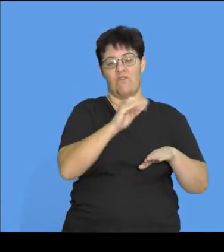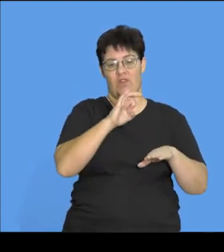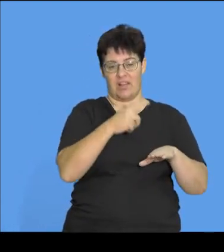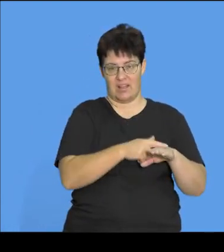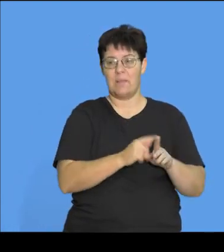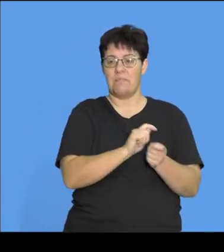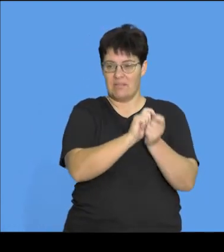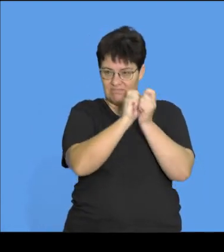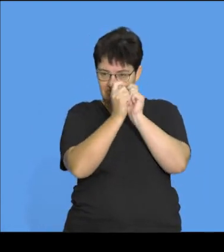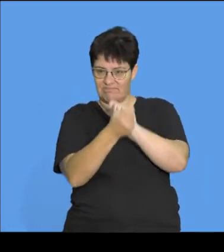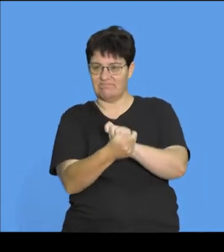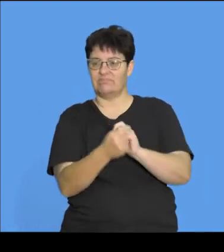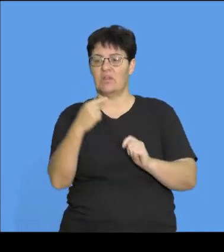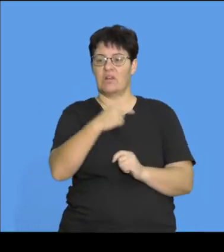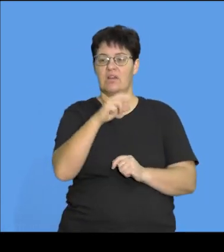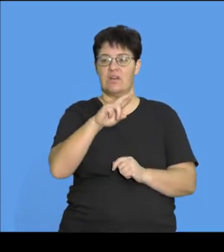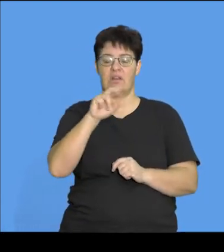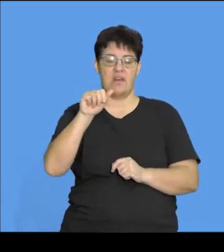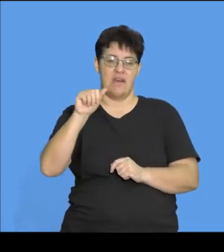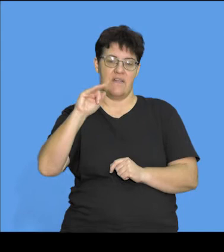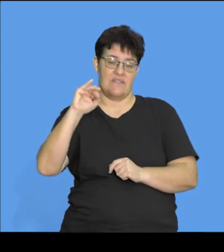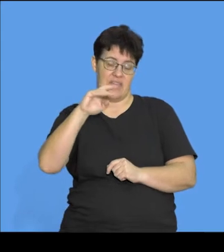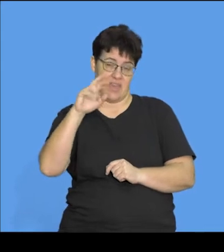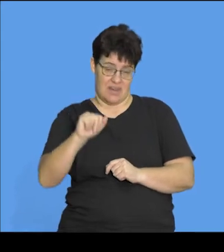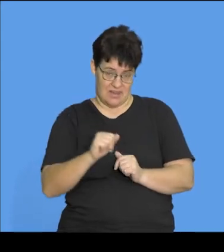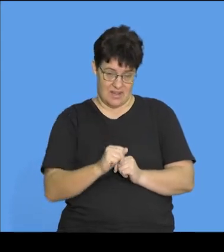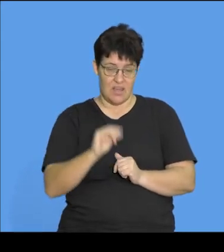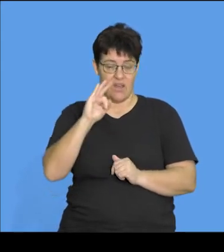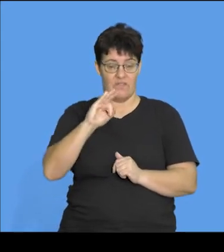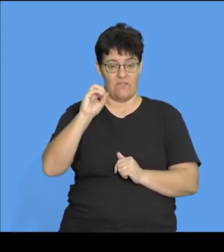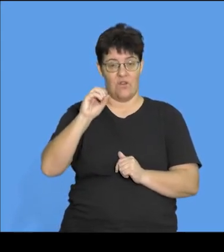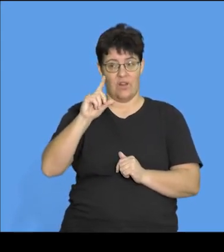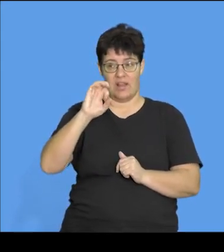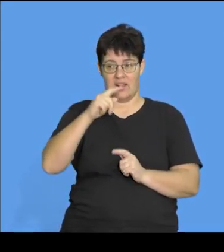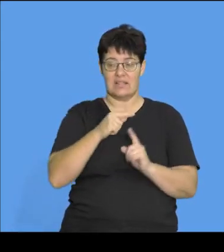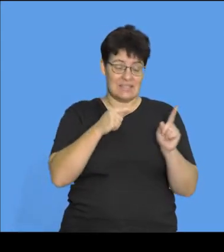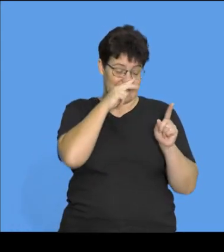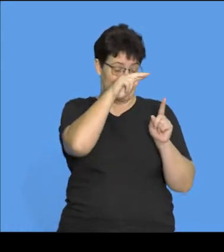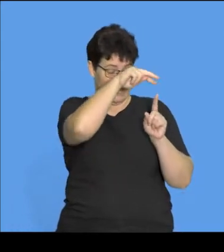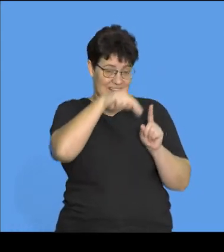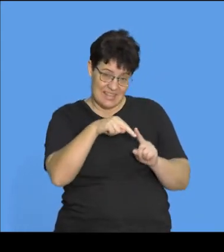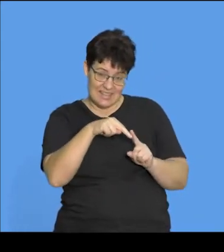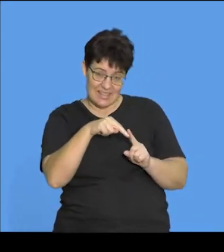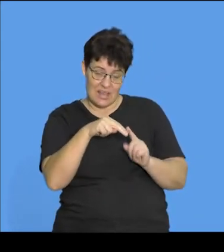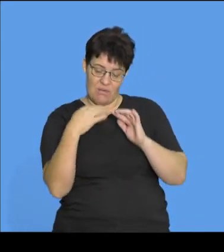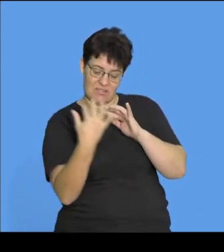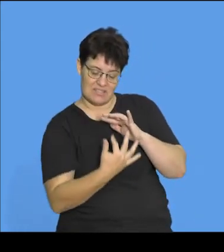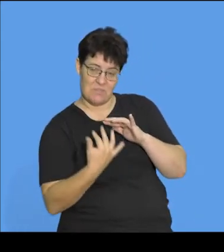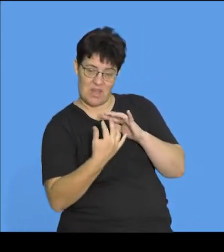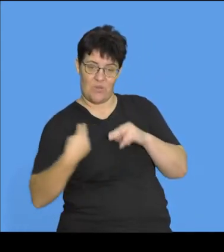Graafian follicle. So here you see the primary follicle being stimulated by follicle stimulating hormone